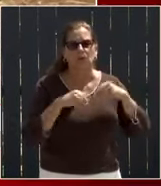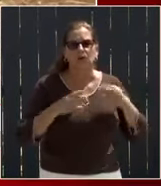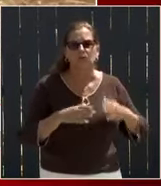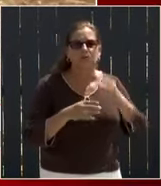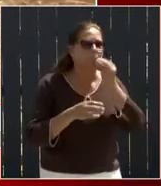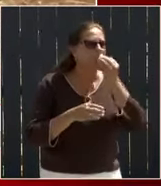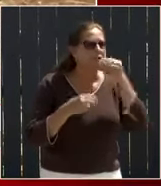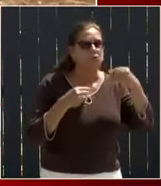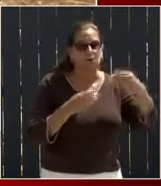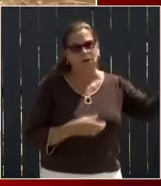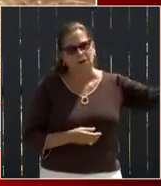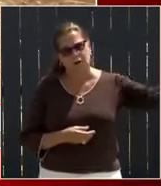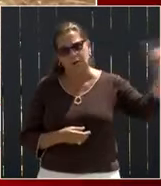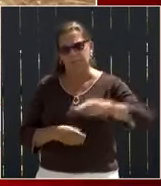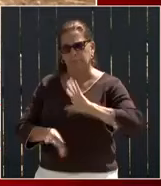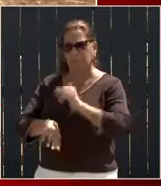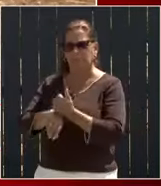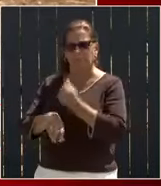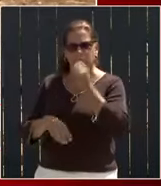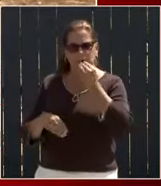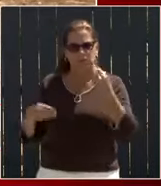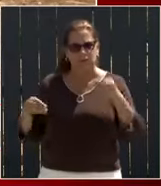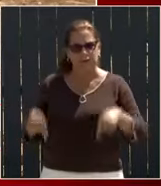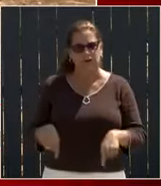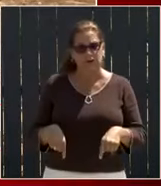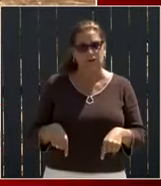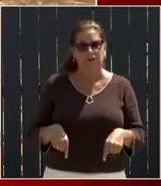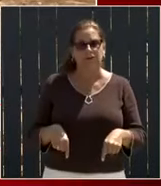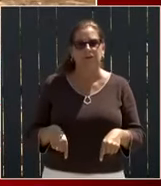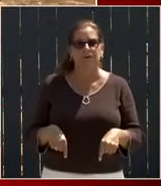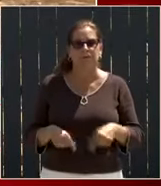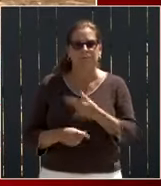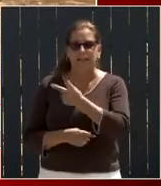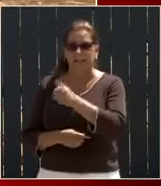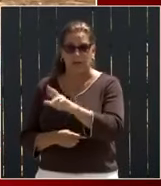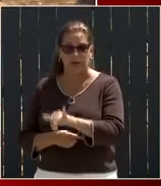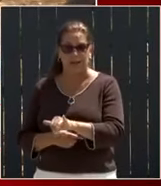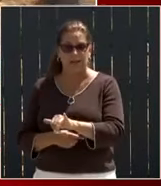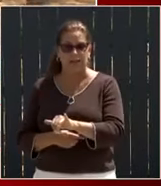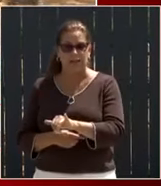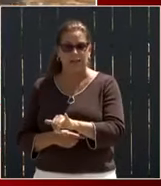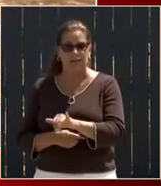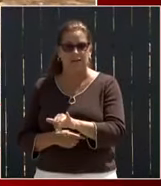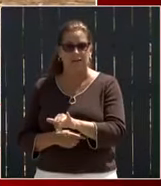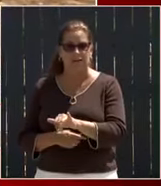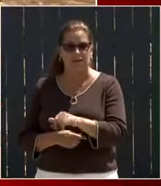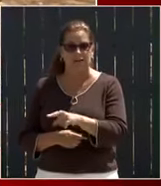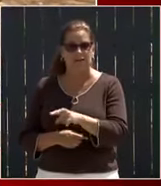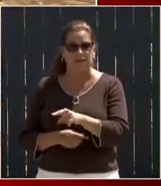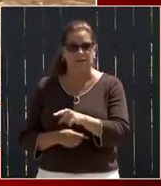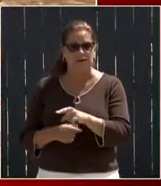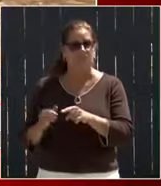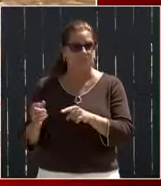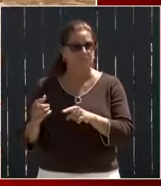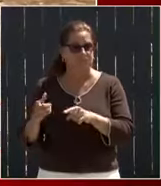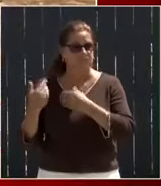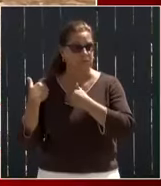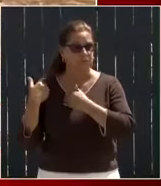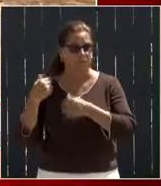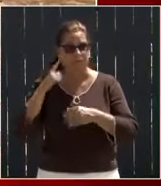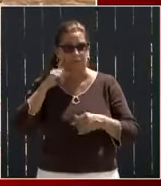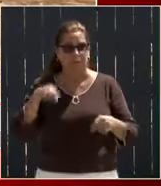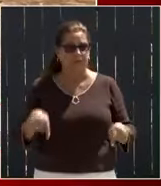year in and year out is Gary Rappaport. So not only has he led here at Skyland, but he's led to make sure that we have, like Mayor Bowser